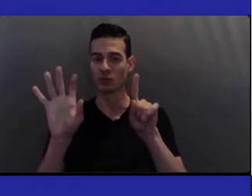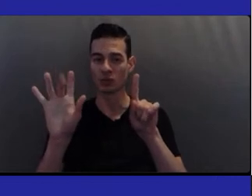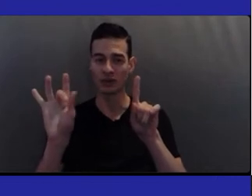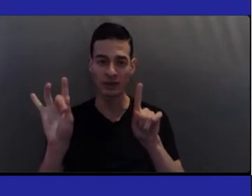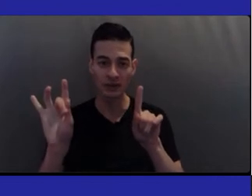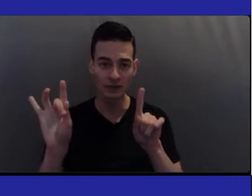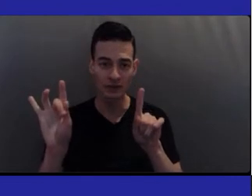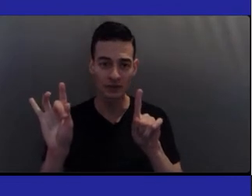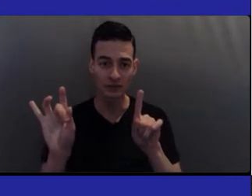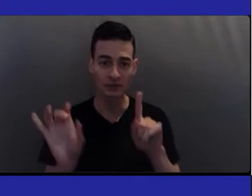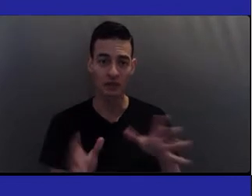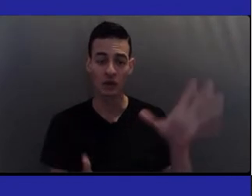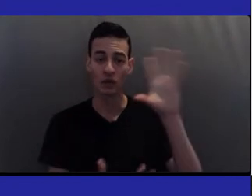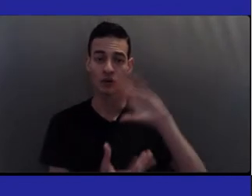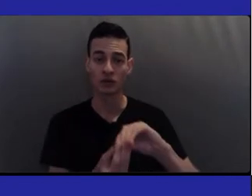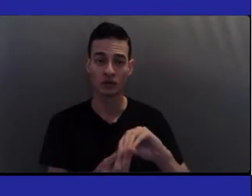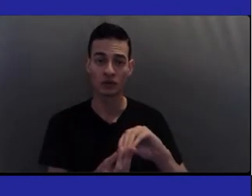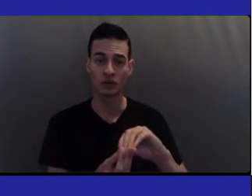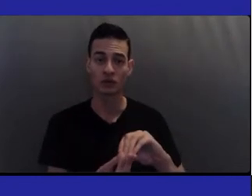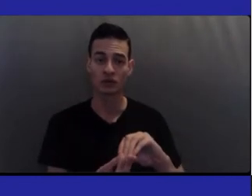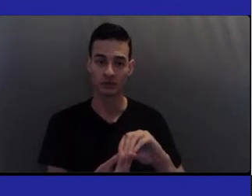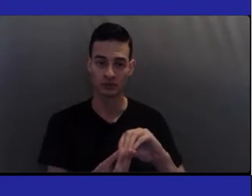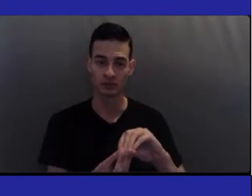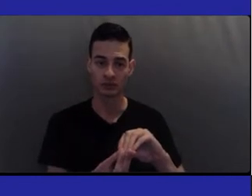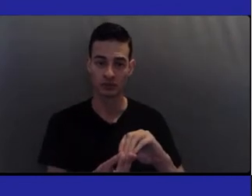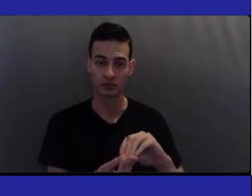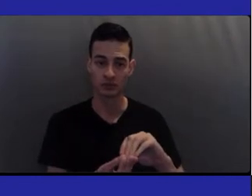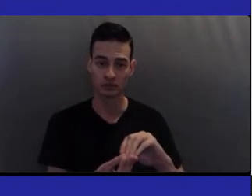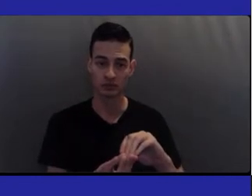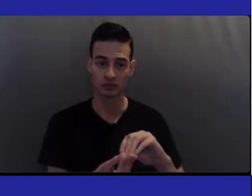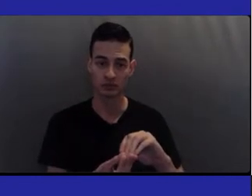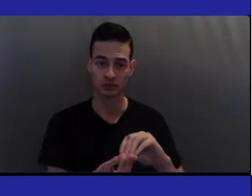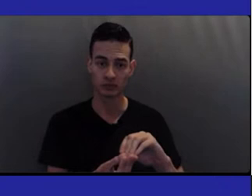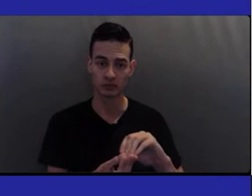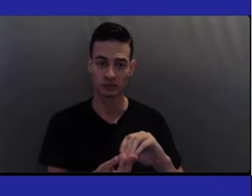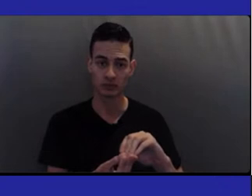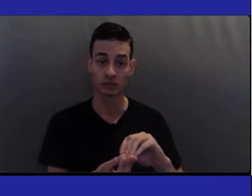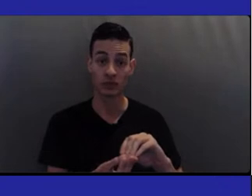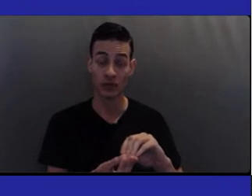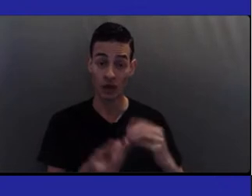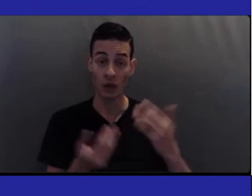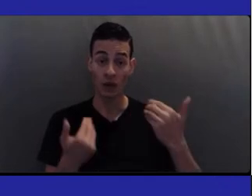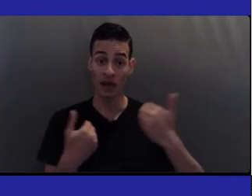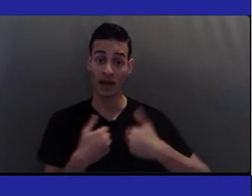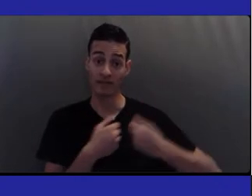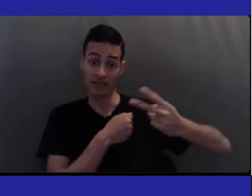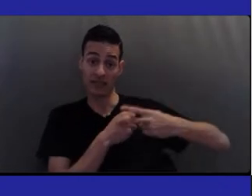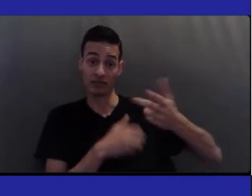$12,474,000, which projects a savings from a previous agreement of